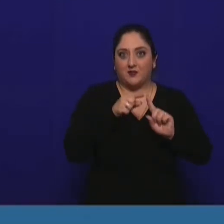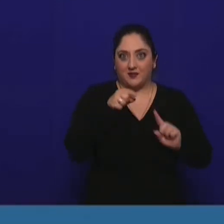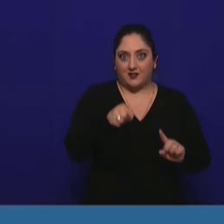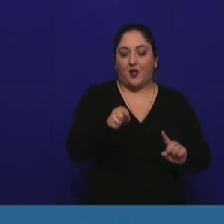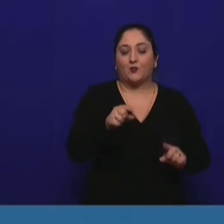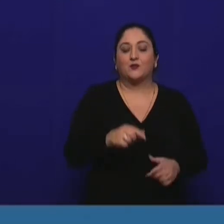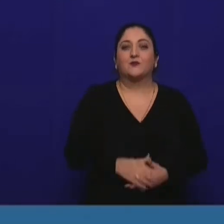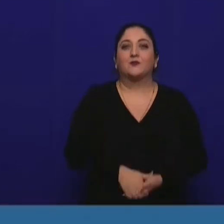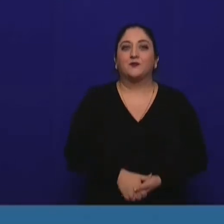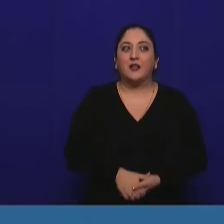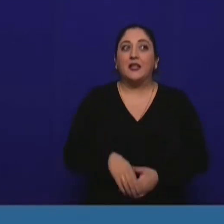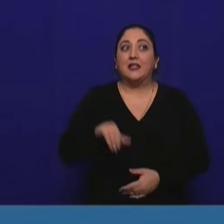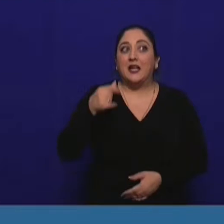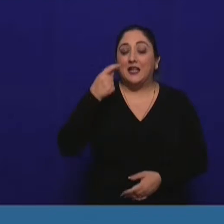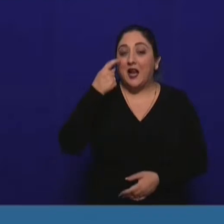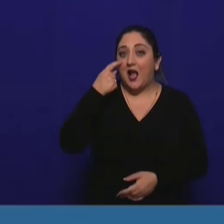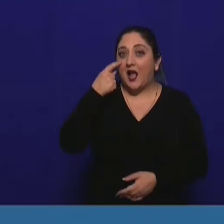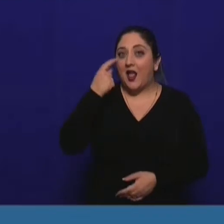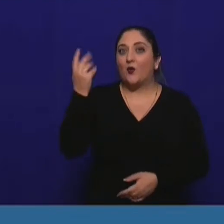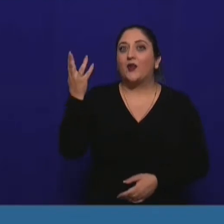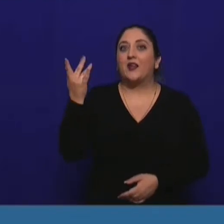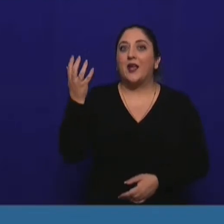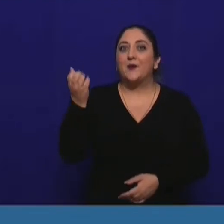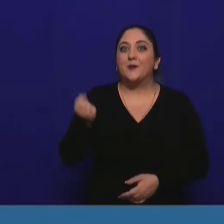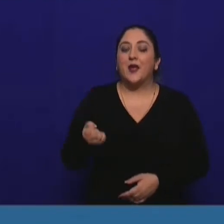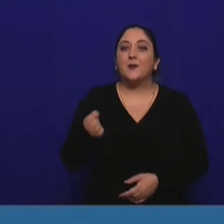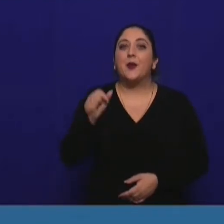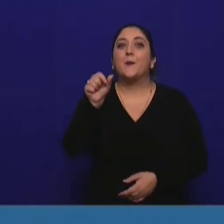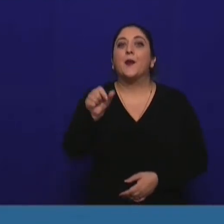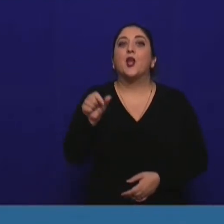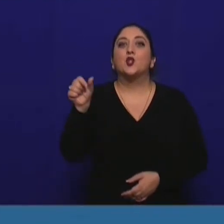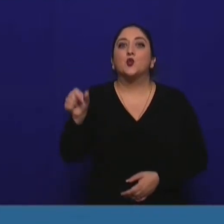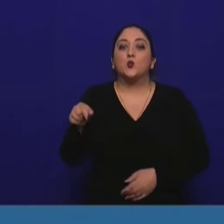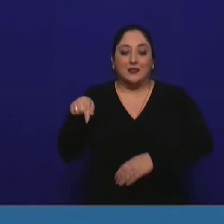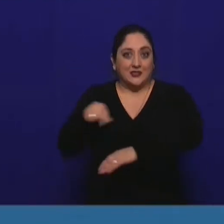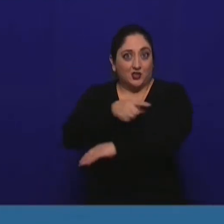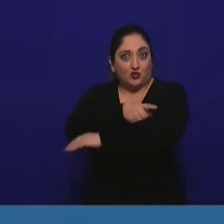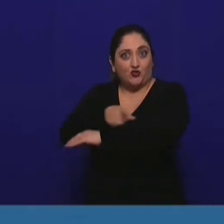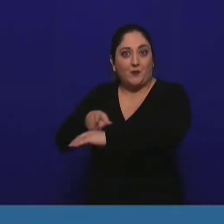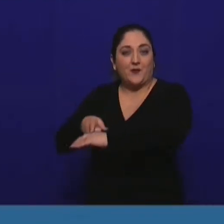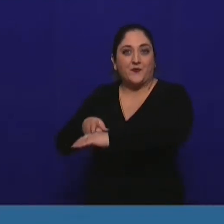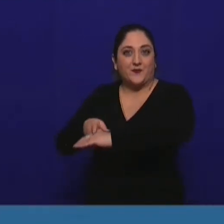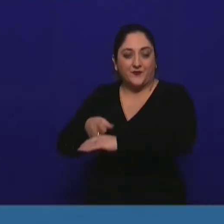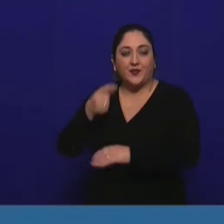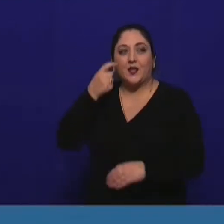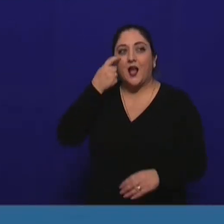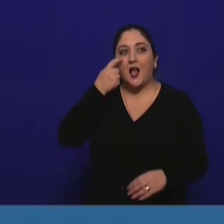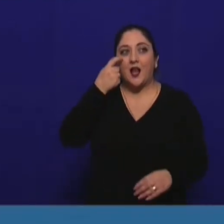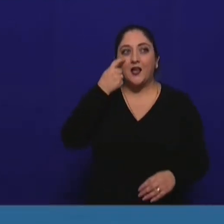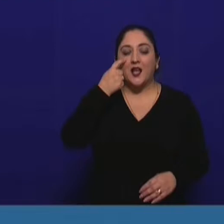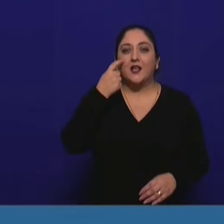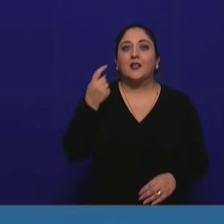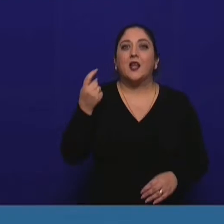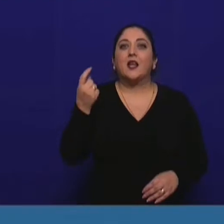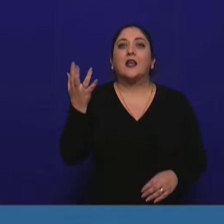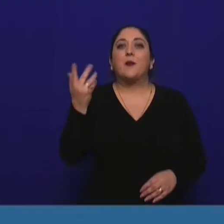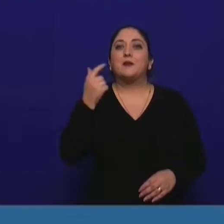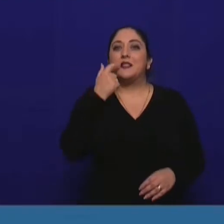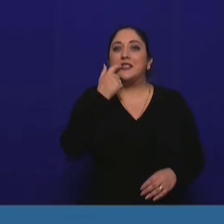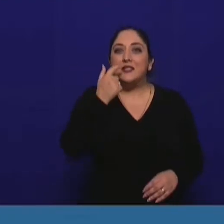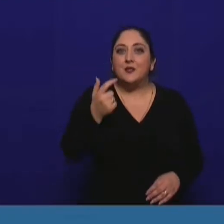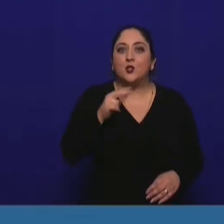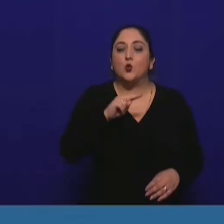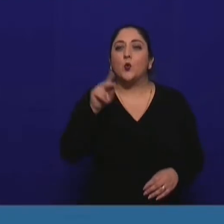attivi. Jekk inħarsu lejn in-numru ta' każijiet li kellna f'din l-aħħar ġimgħa u nħarsu lejn l-età u